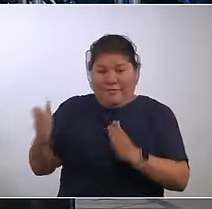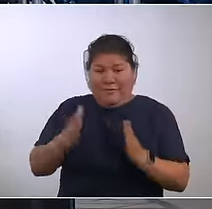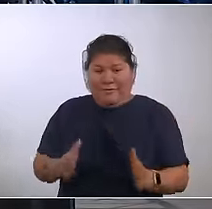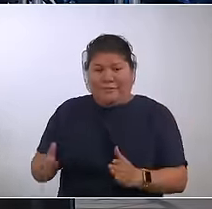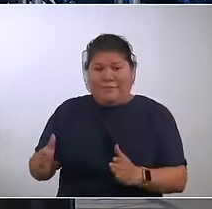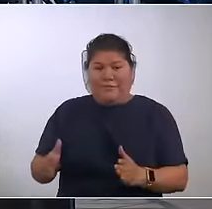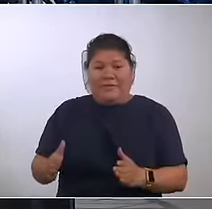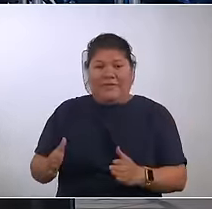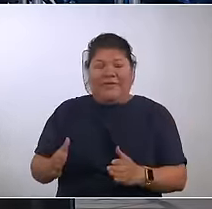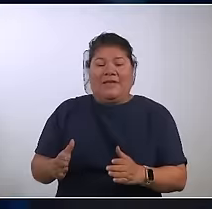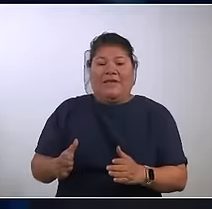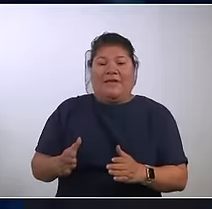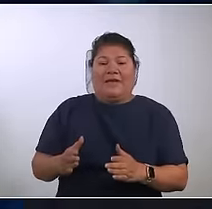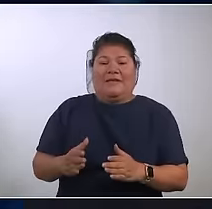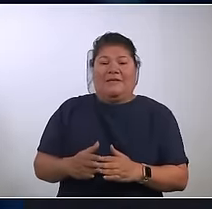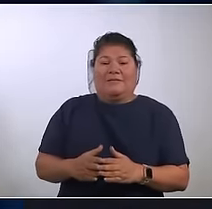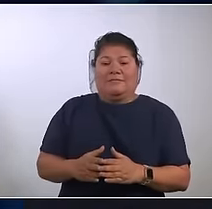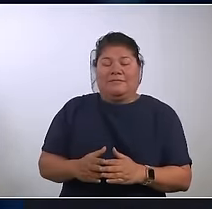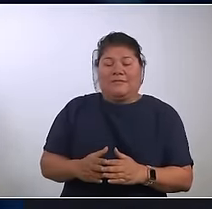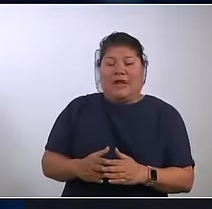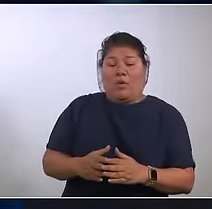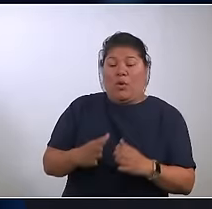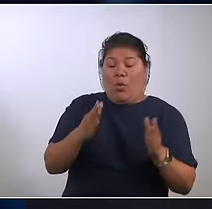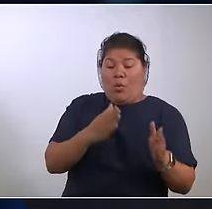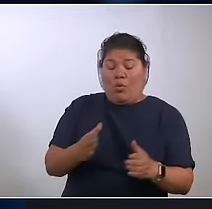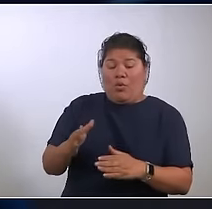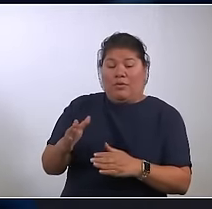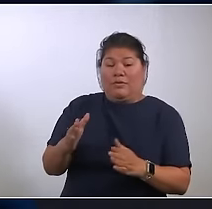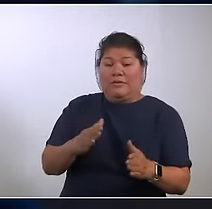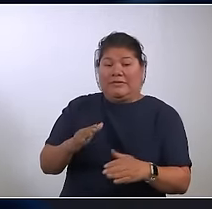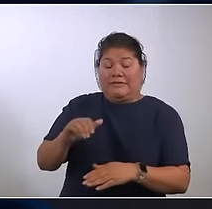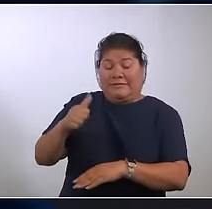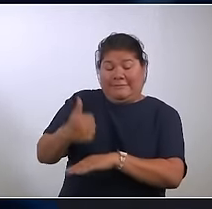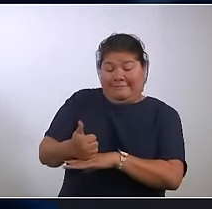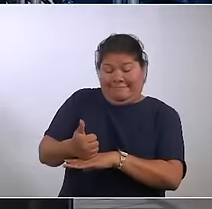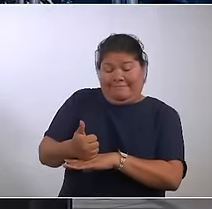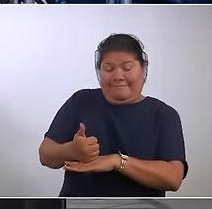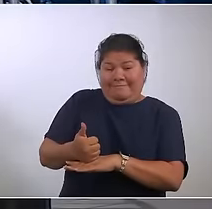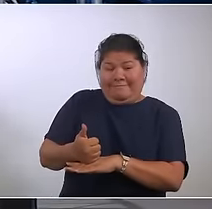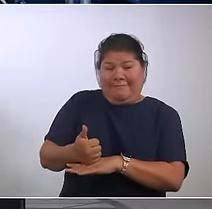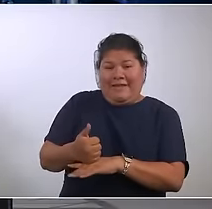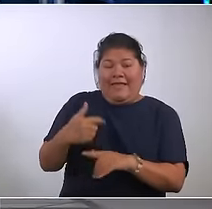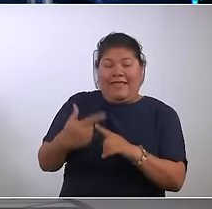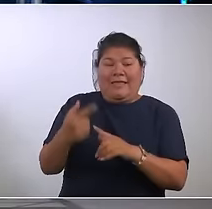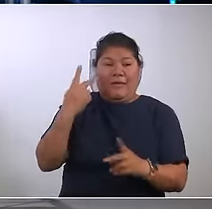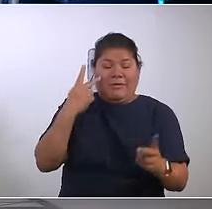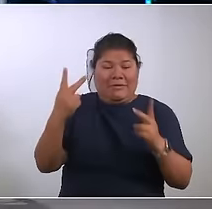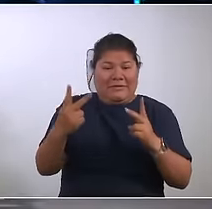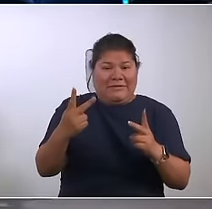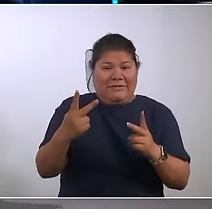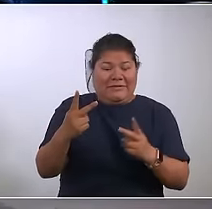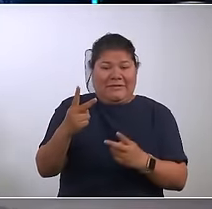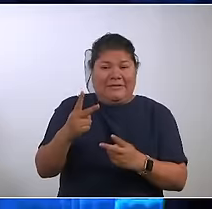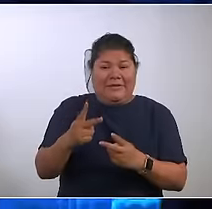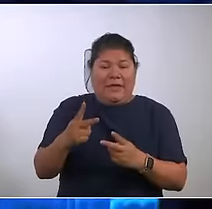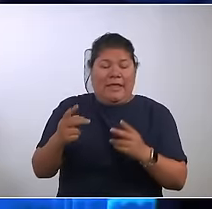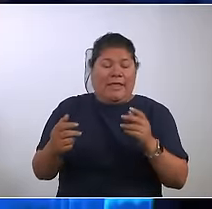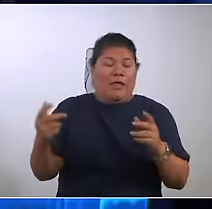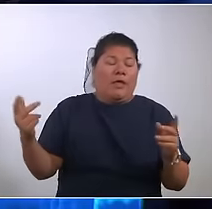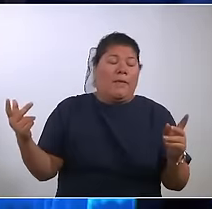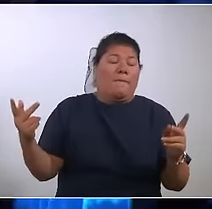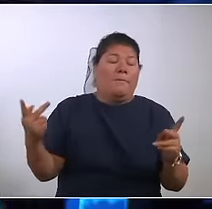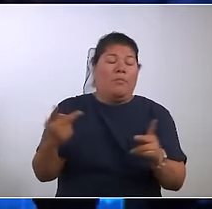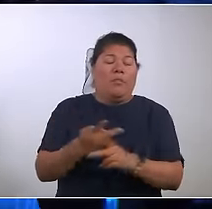structure. Y cuando el orden haya de haber sido establecido. And when order is established. Veremos el mover más